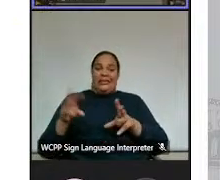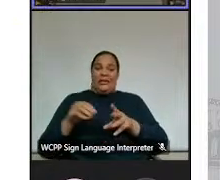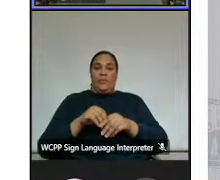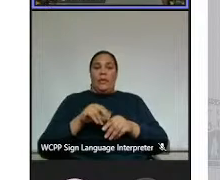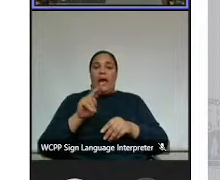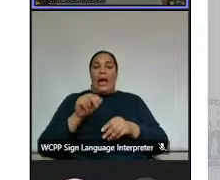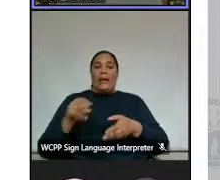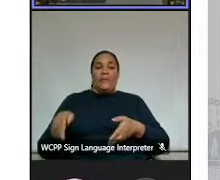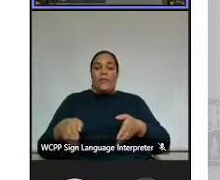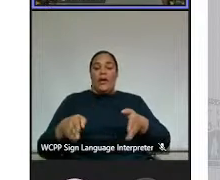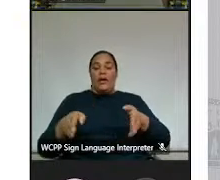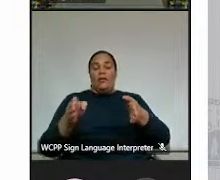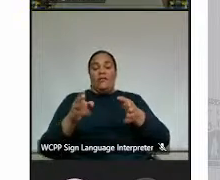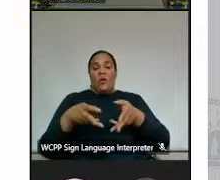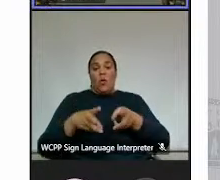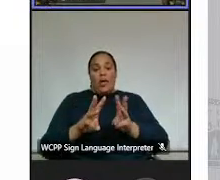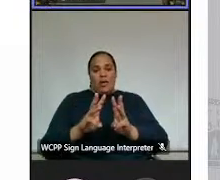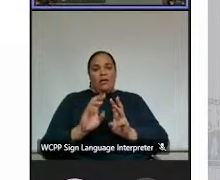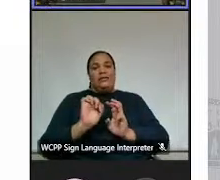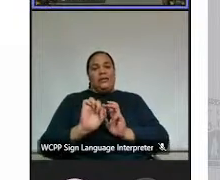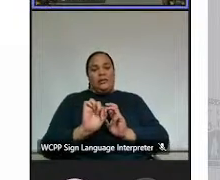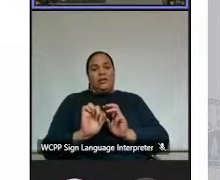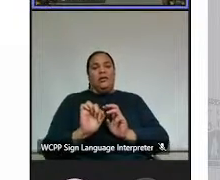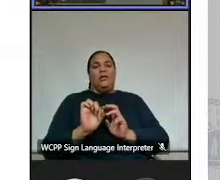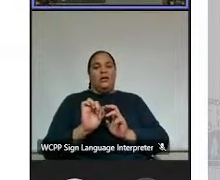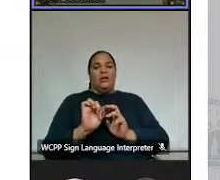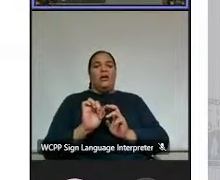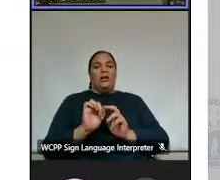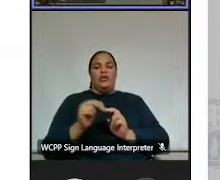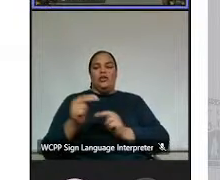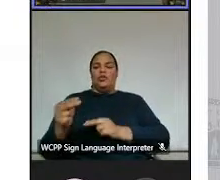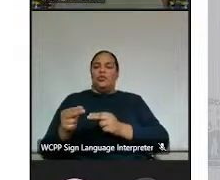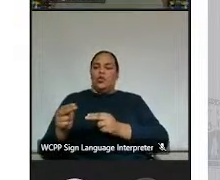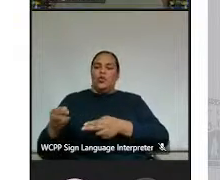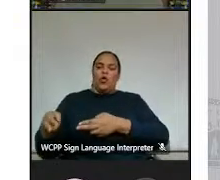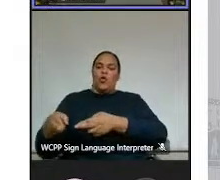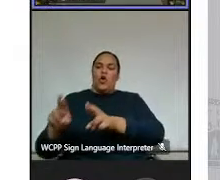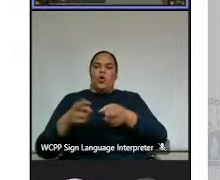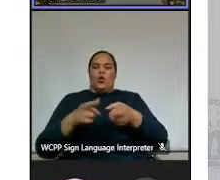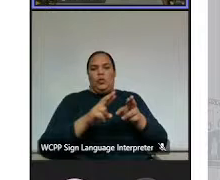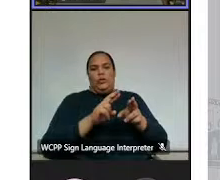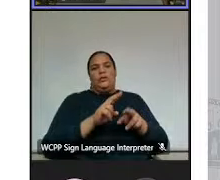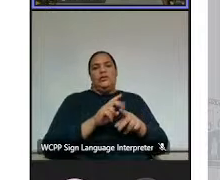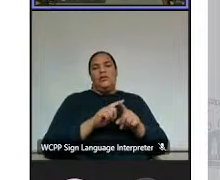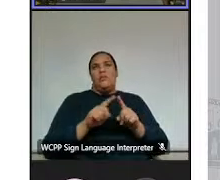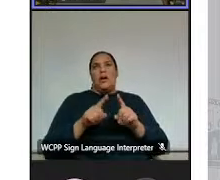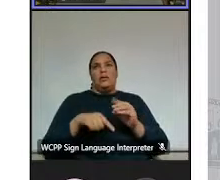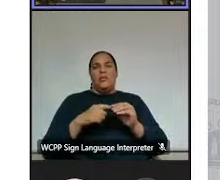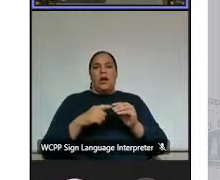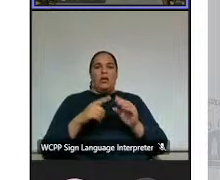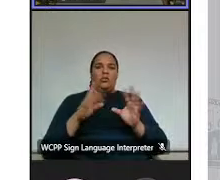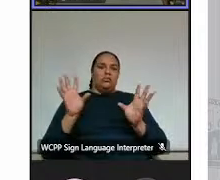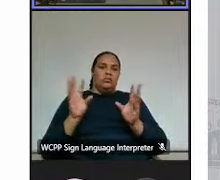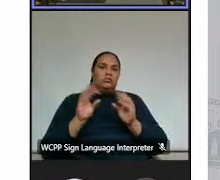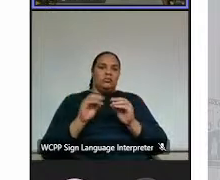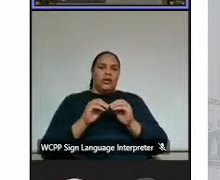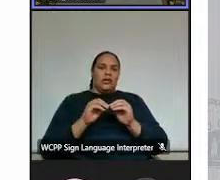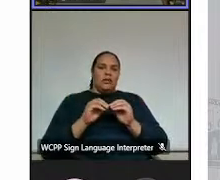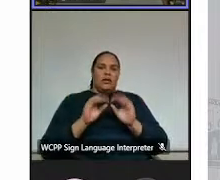unpaved carriageways are tracks and minor roads, whilst about the balance of that, about